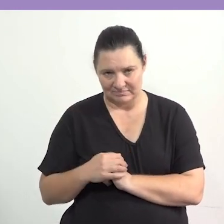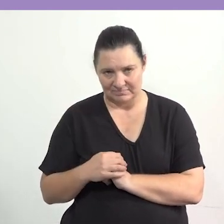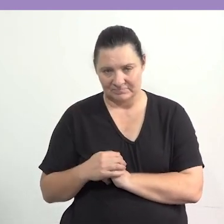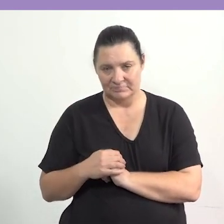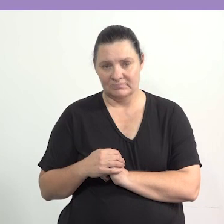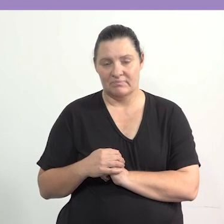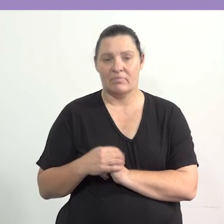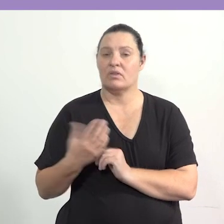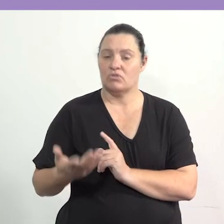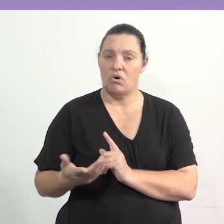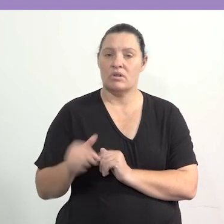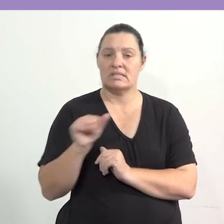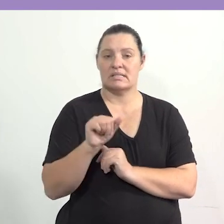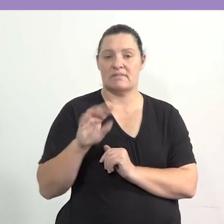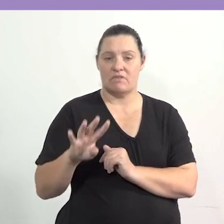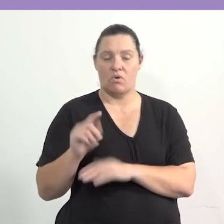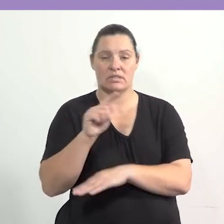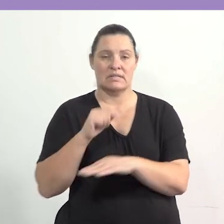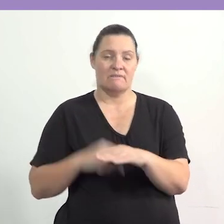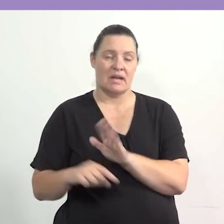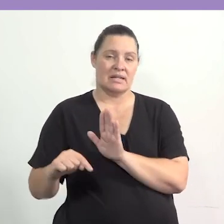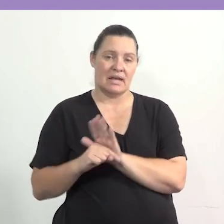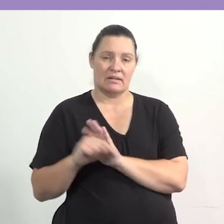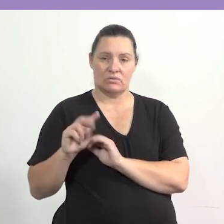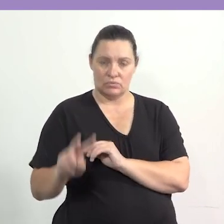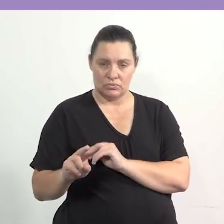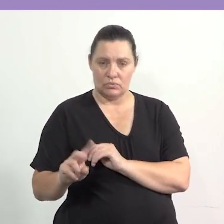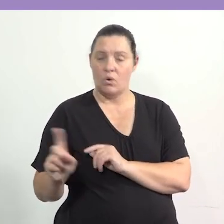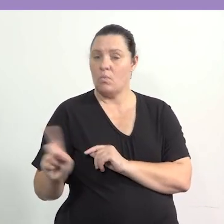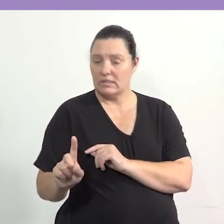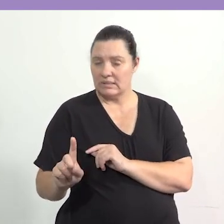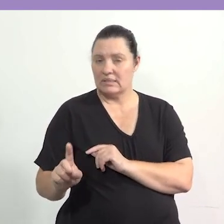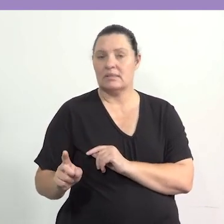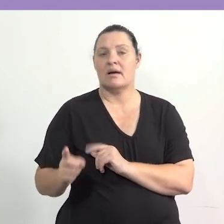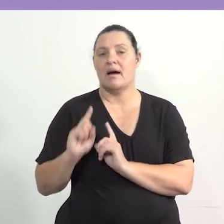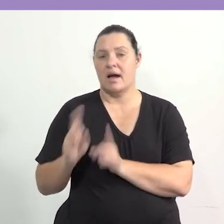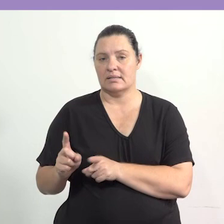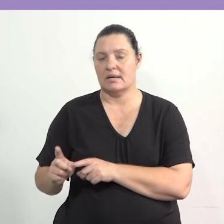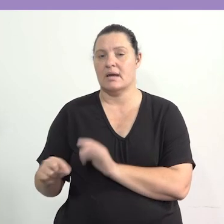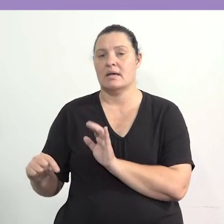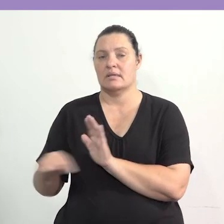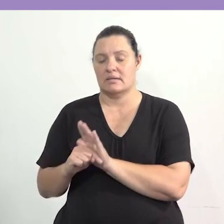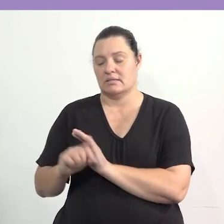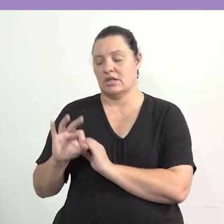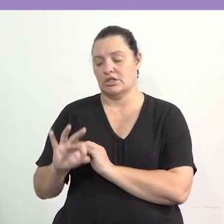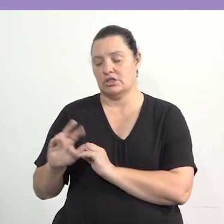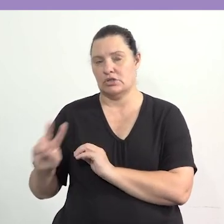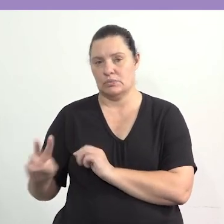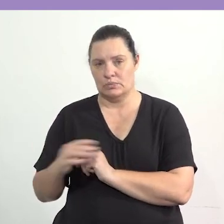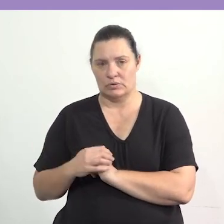that is negative. And then 64 divided by 2 will give us